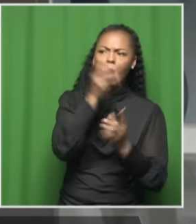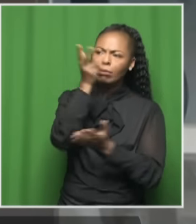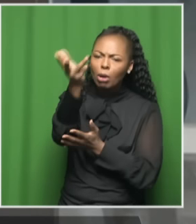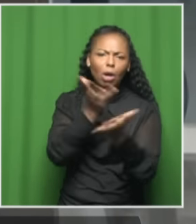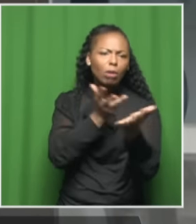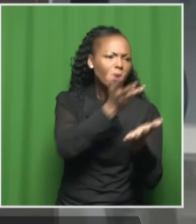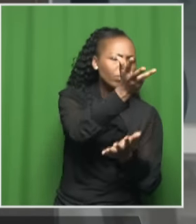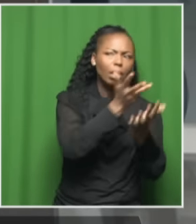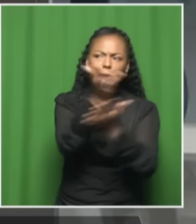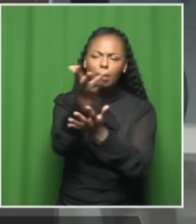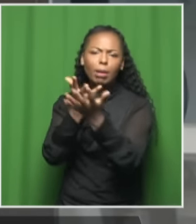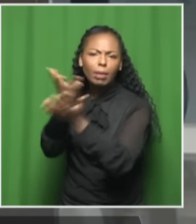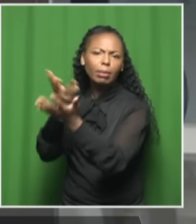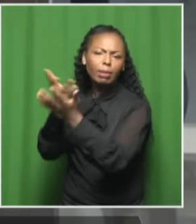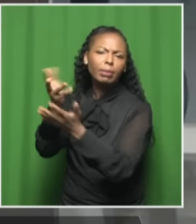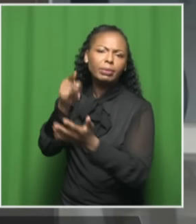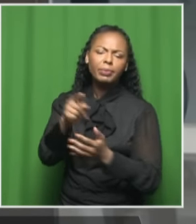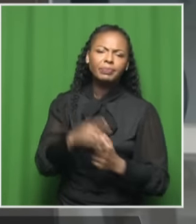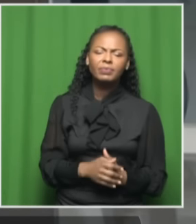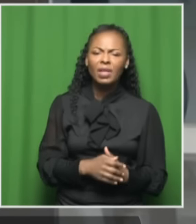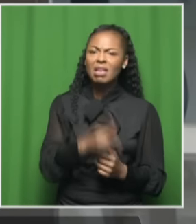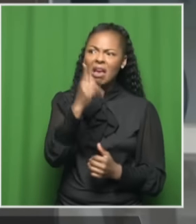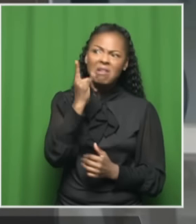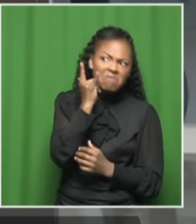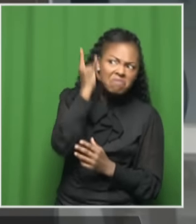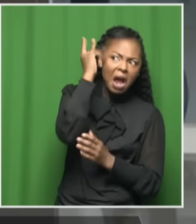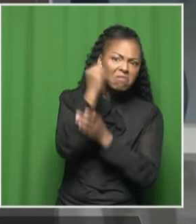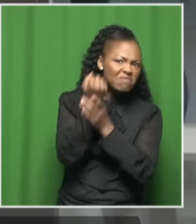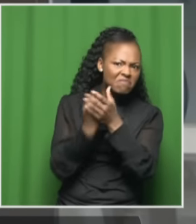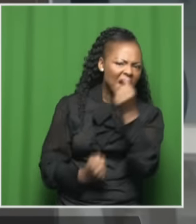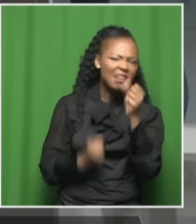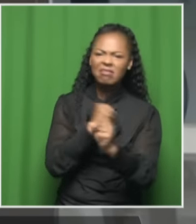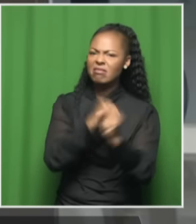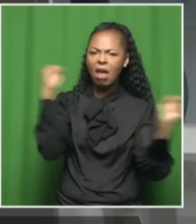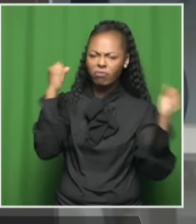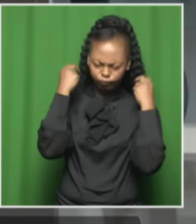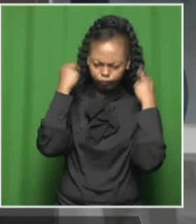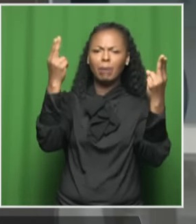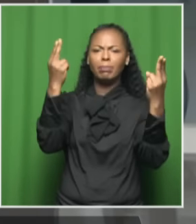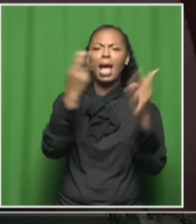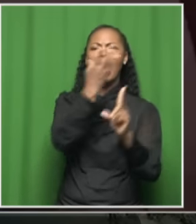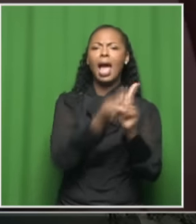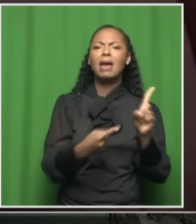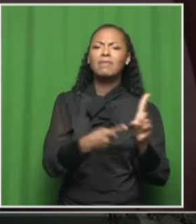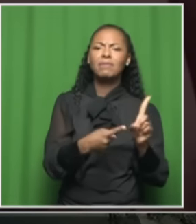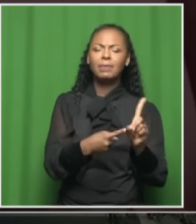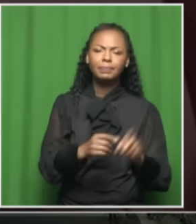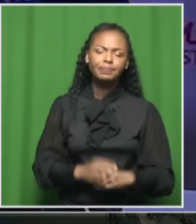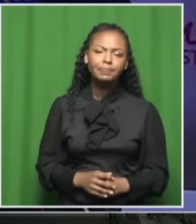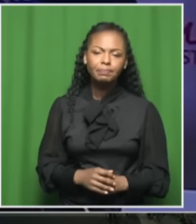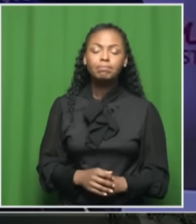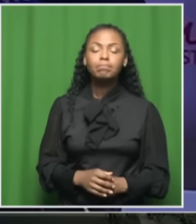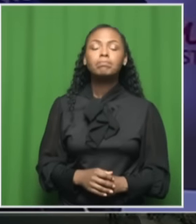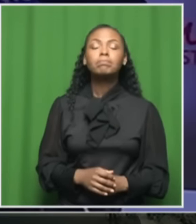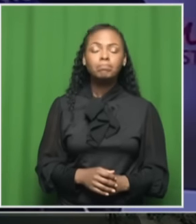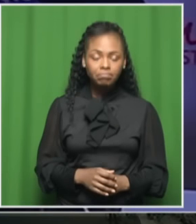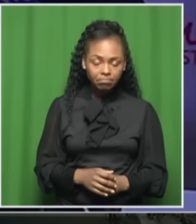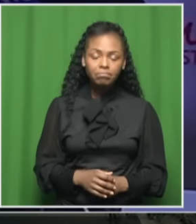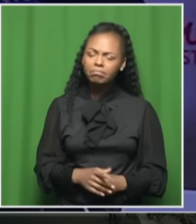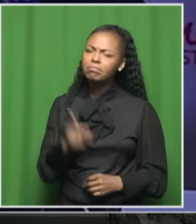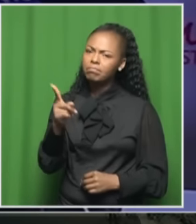did that to the very end. Mm. So he never shied away. Mm. Speaking to those kind of... So the final send-off, talk to us about